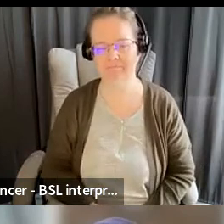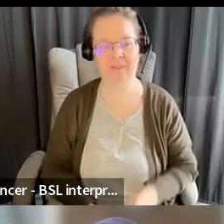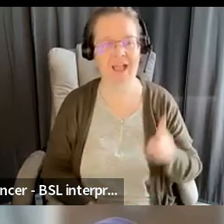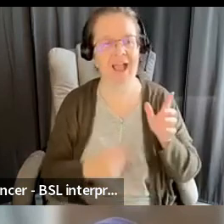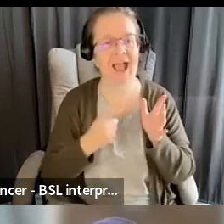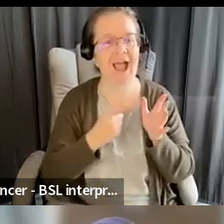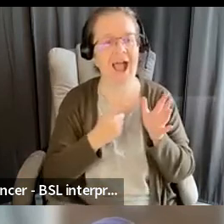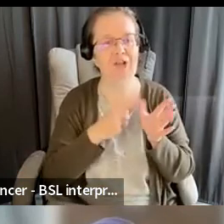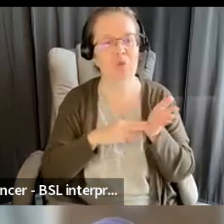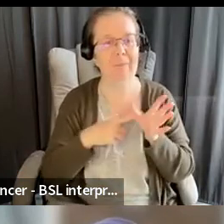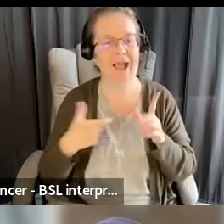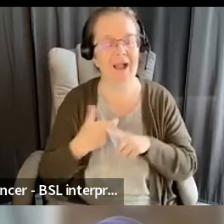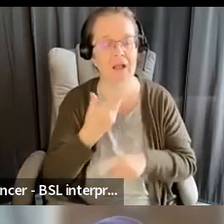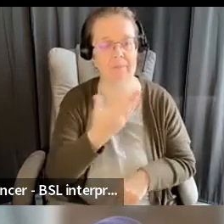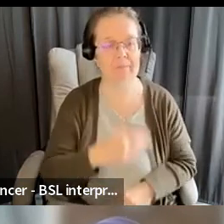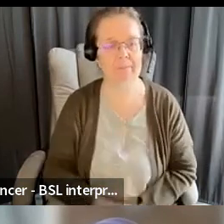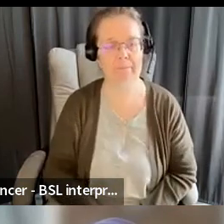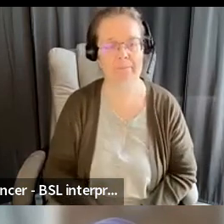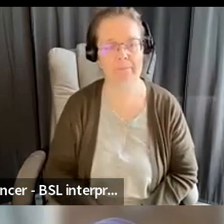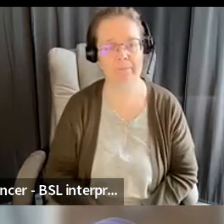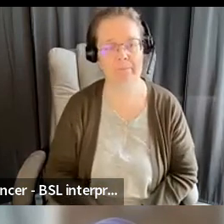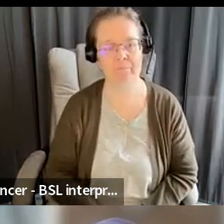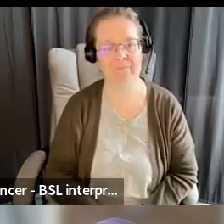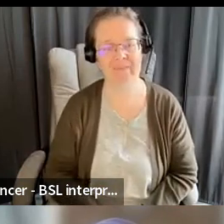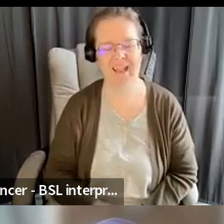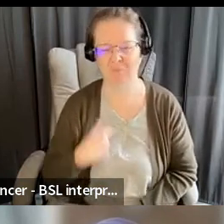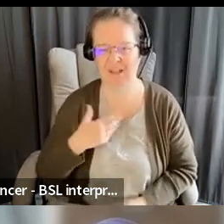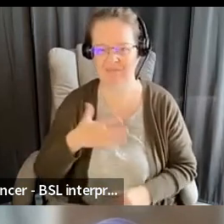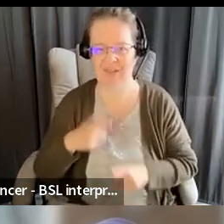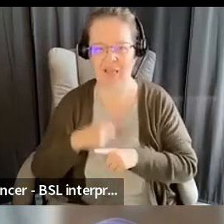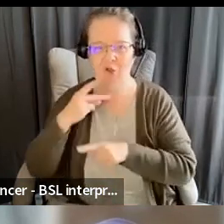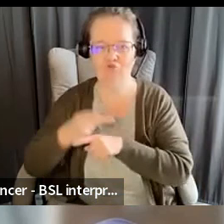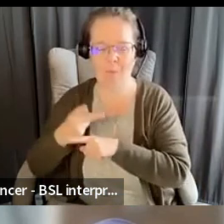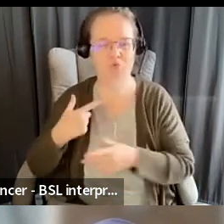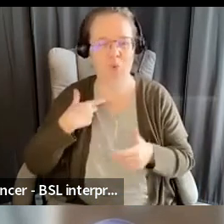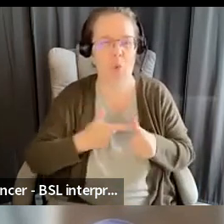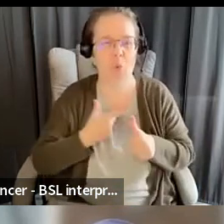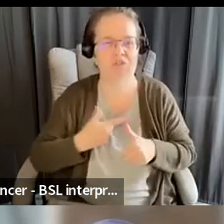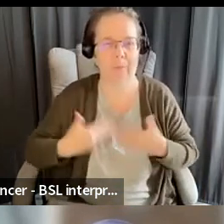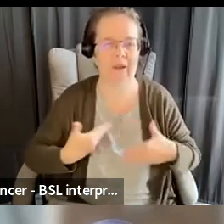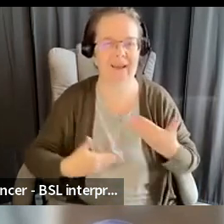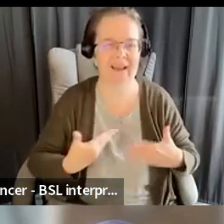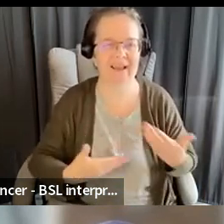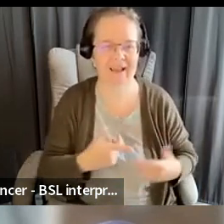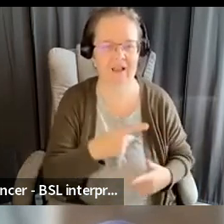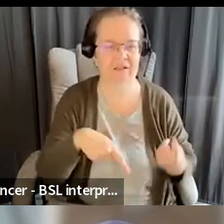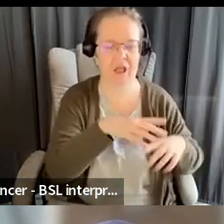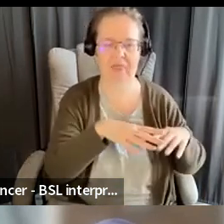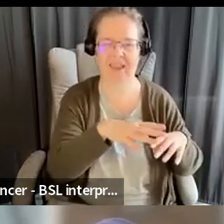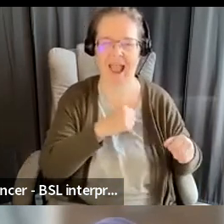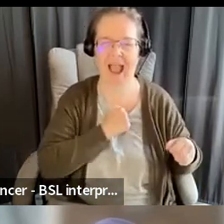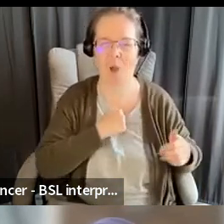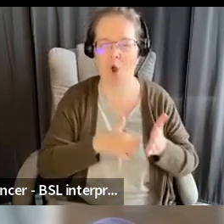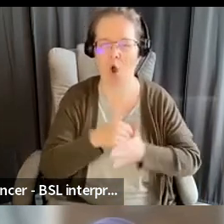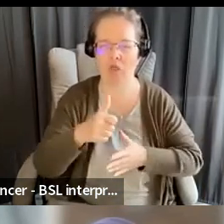Andrew Mack. Yeah, I'd repeat Lindsay, really. Autonomy and I guess the membership culture that we